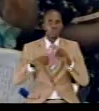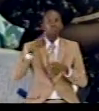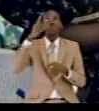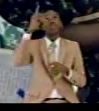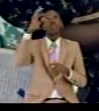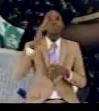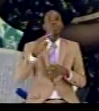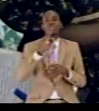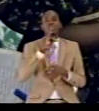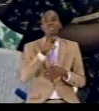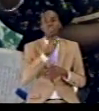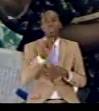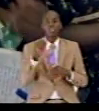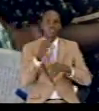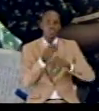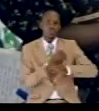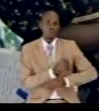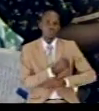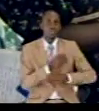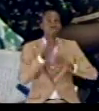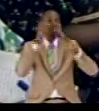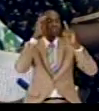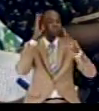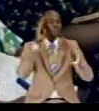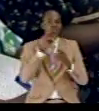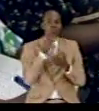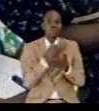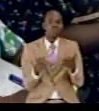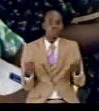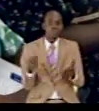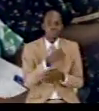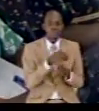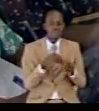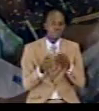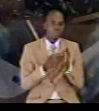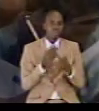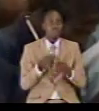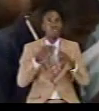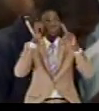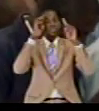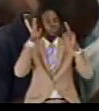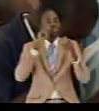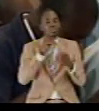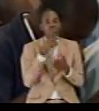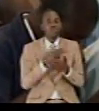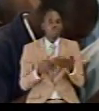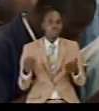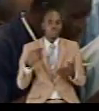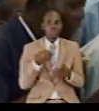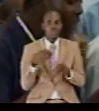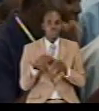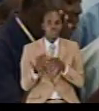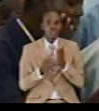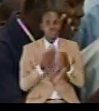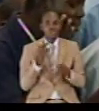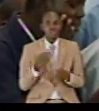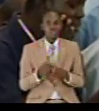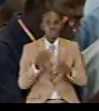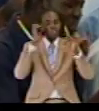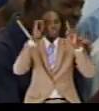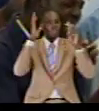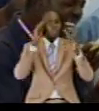refuge. He will not fail you. He will not fail me. He will not fail you when you are